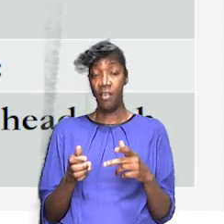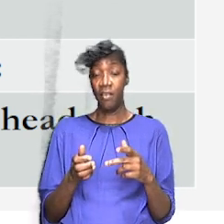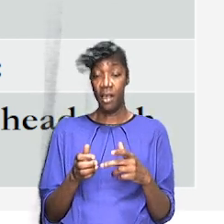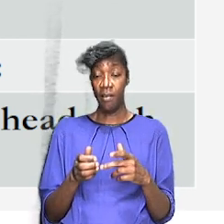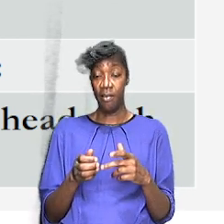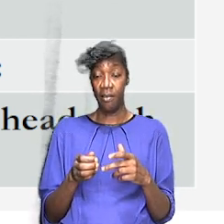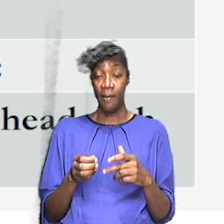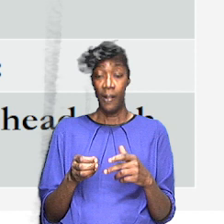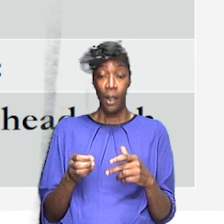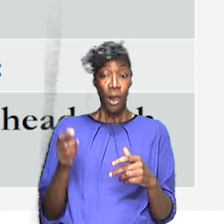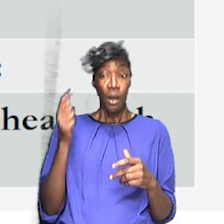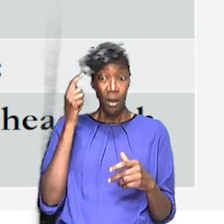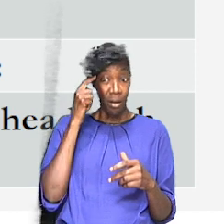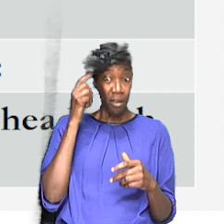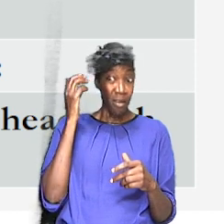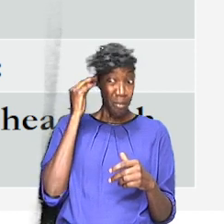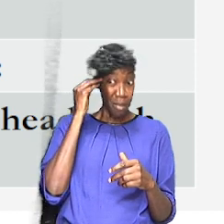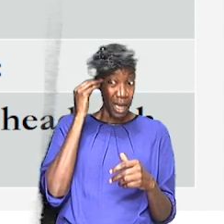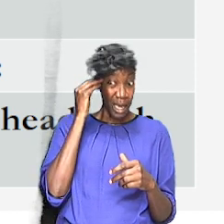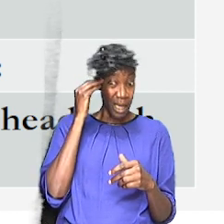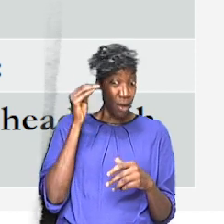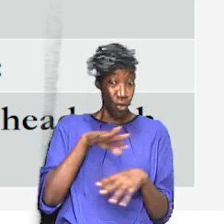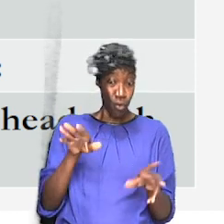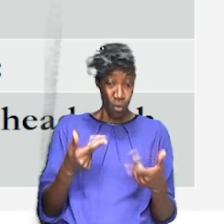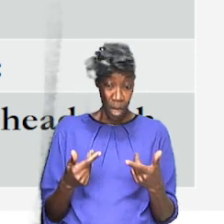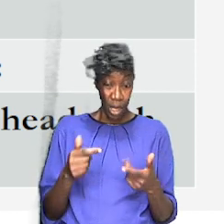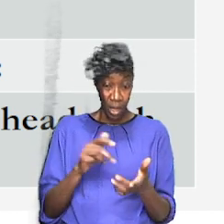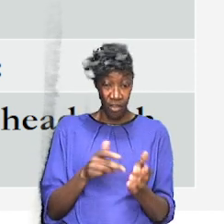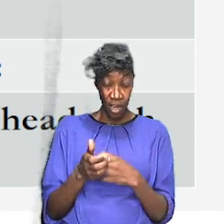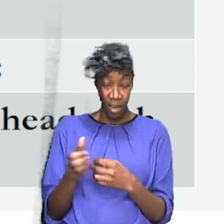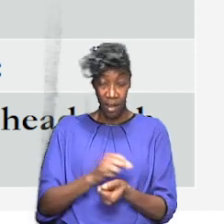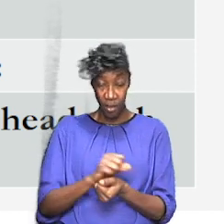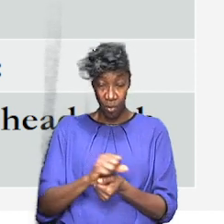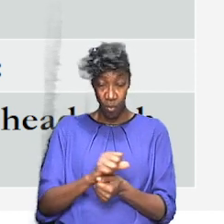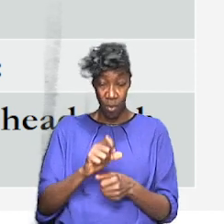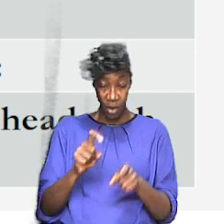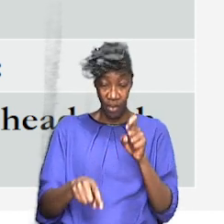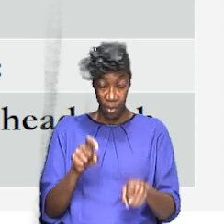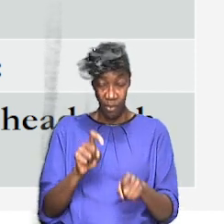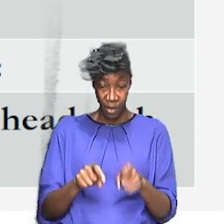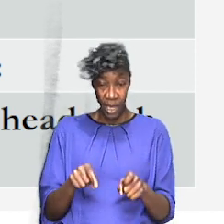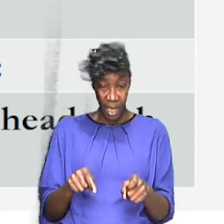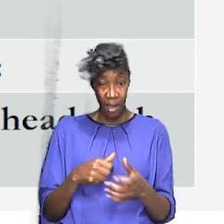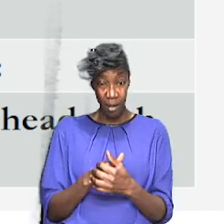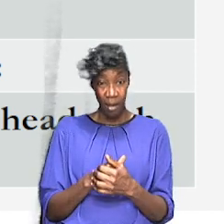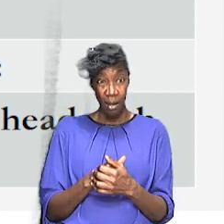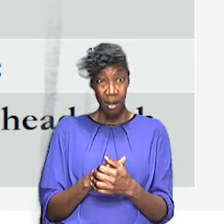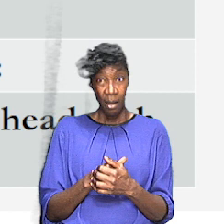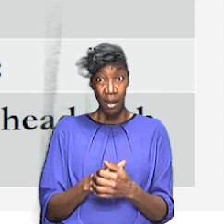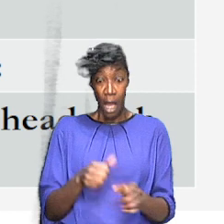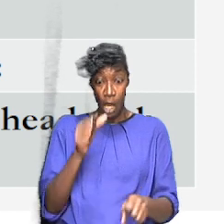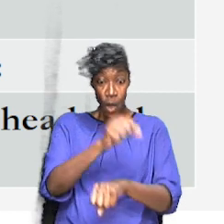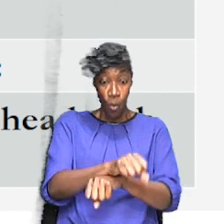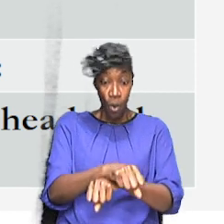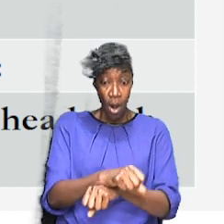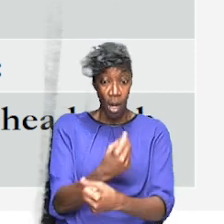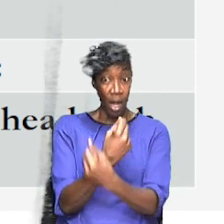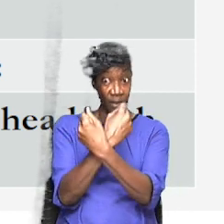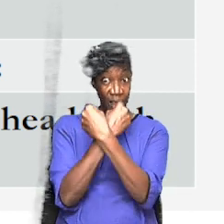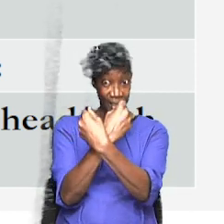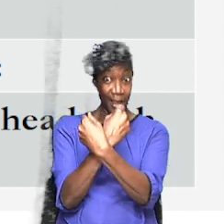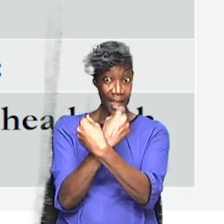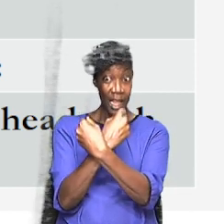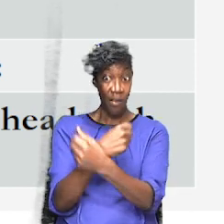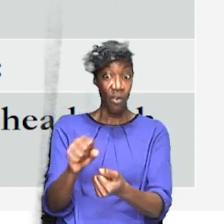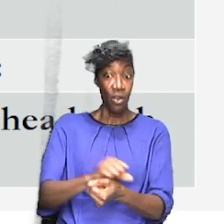blew his mind. He never wanted Jesus washing feet because in his mind, he knew it was the job of the slave to wash the feet of persons who come off